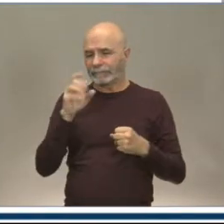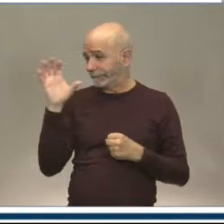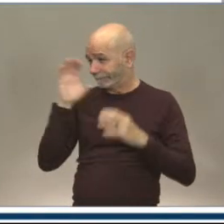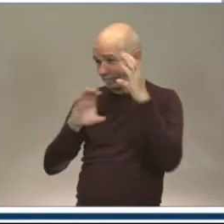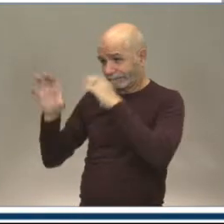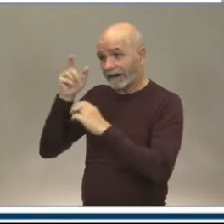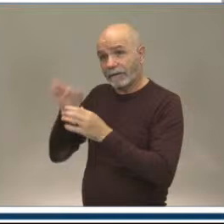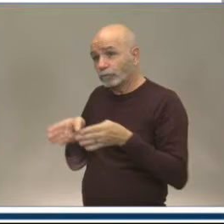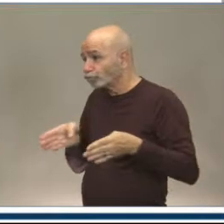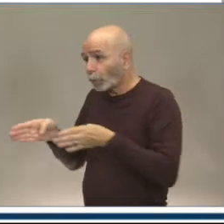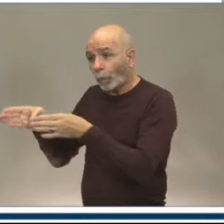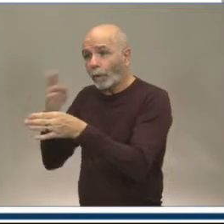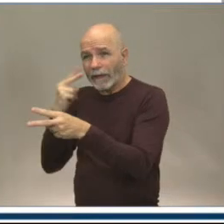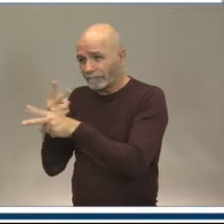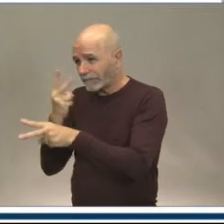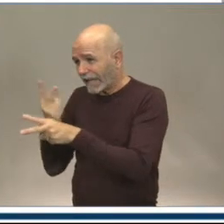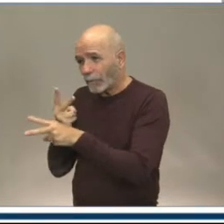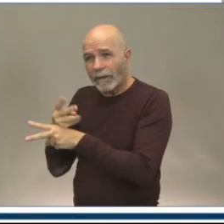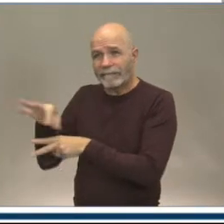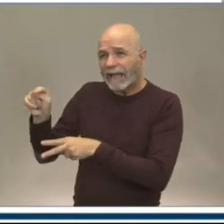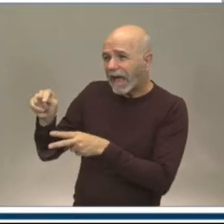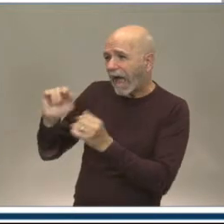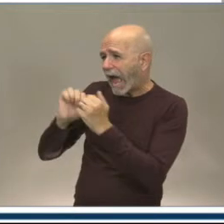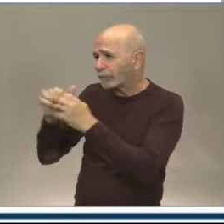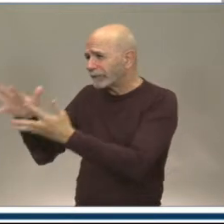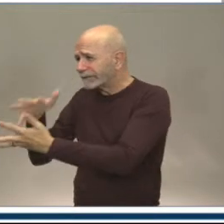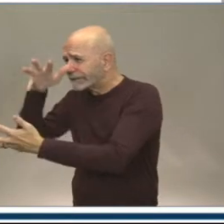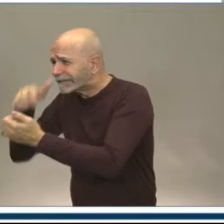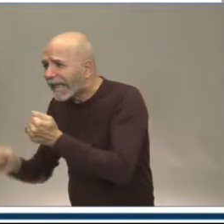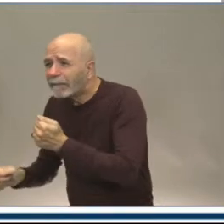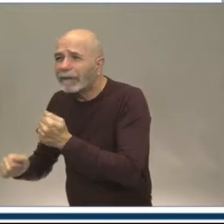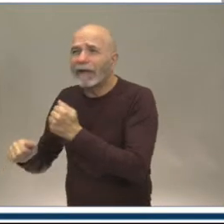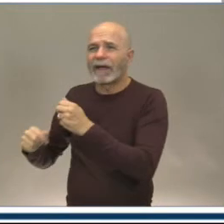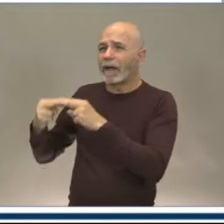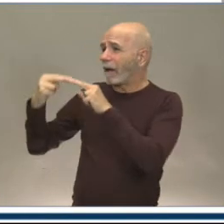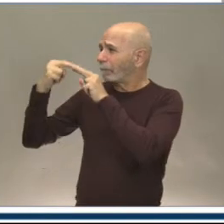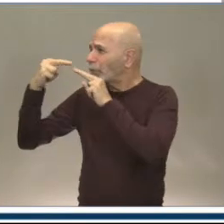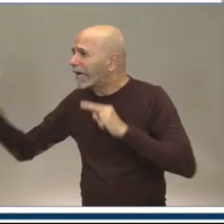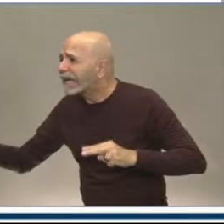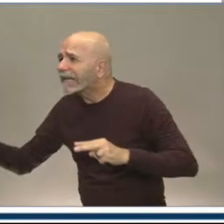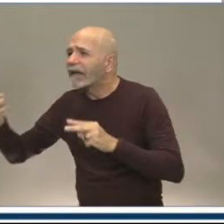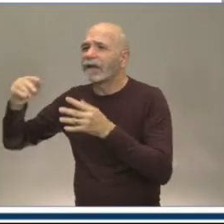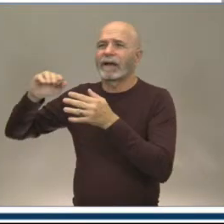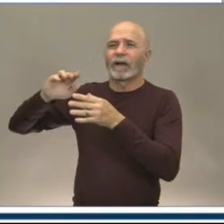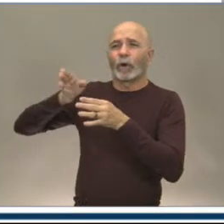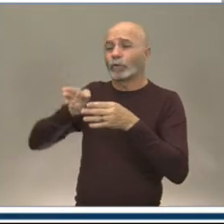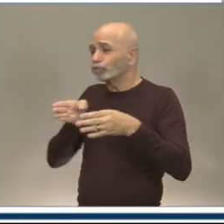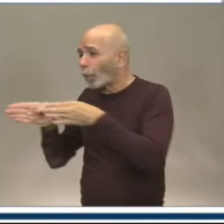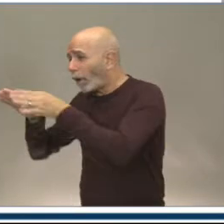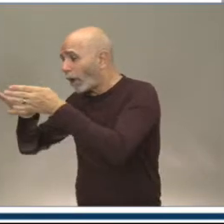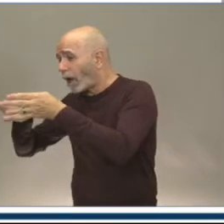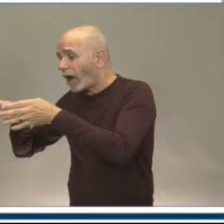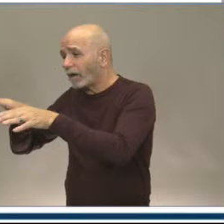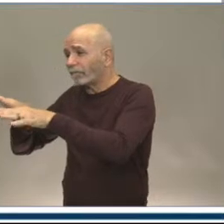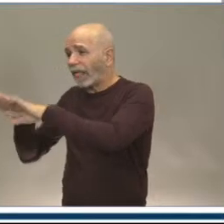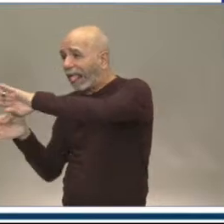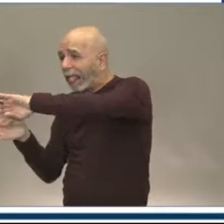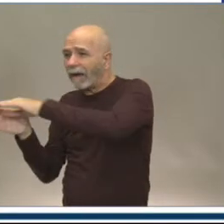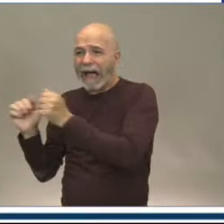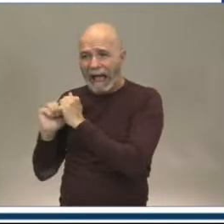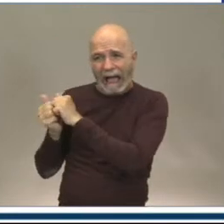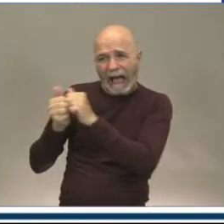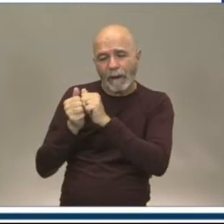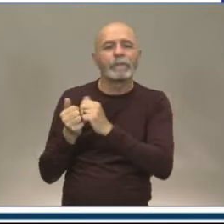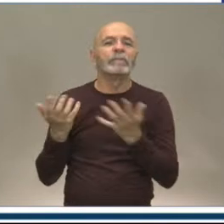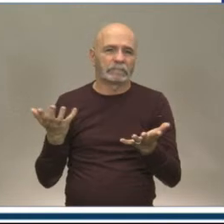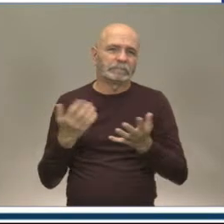full extent of the damage to roads and bridges, and we'll have some more information on that after that's done. Has there been any